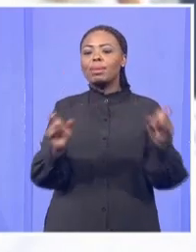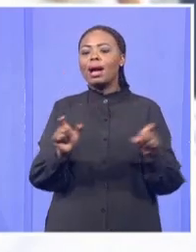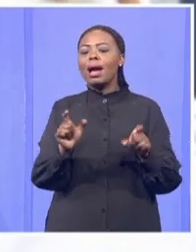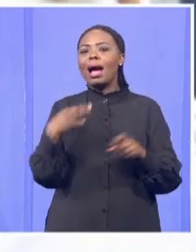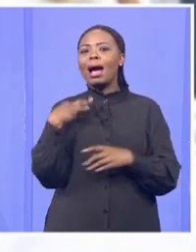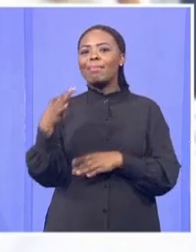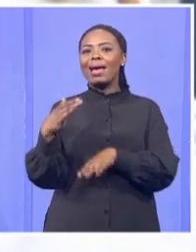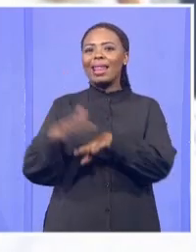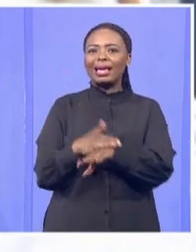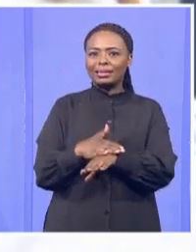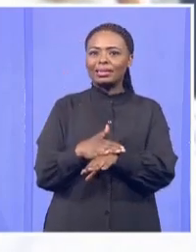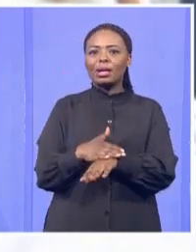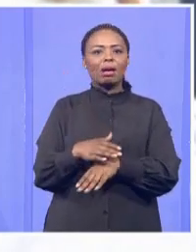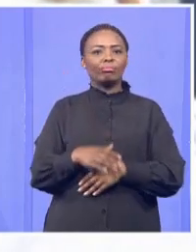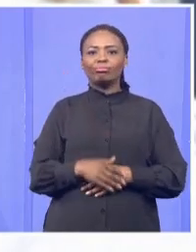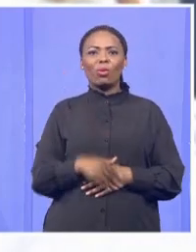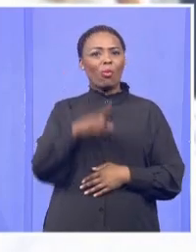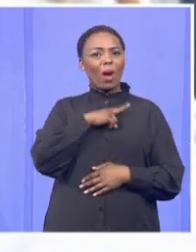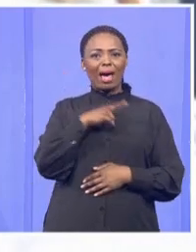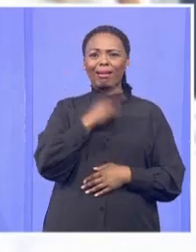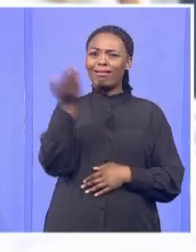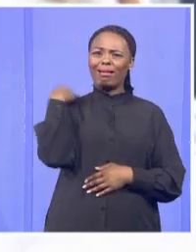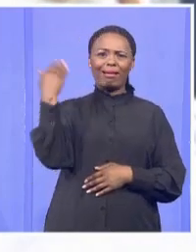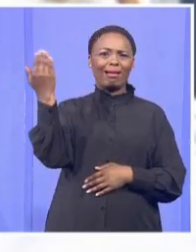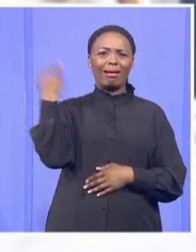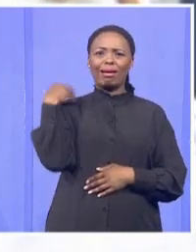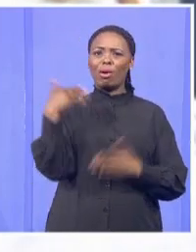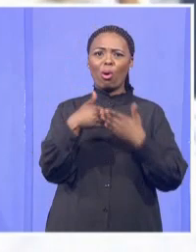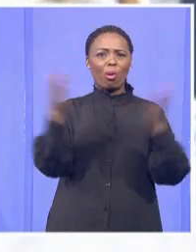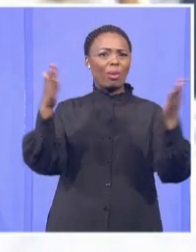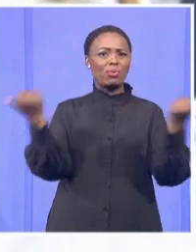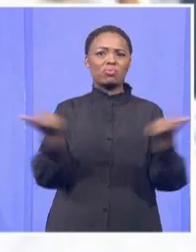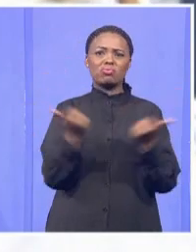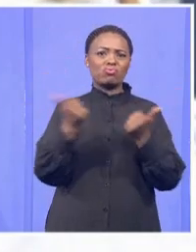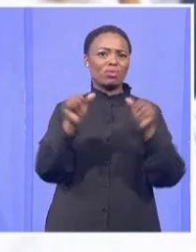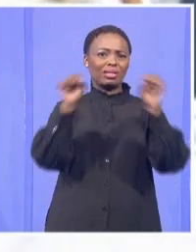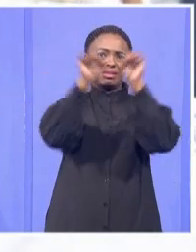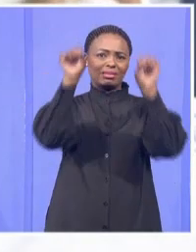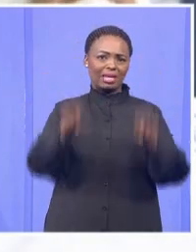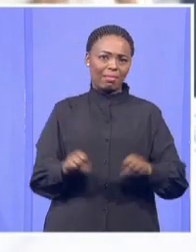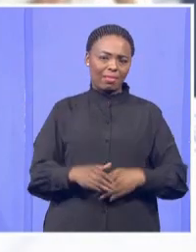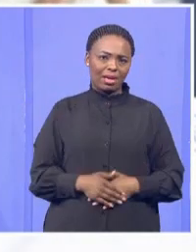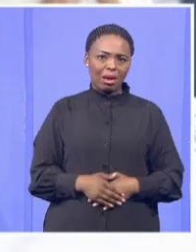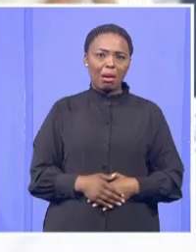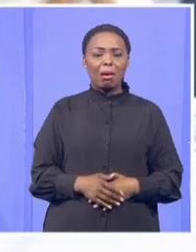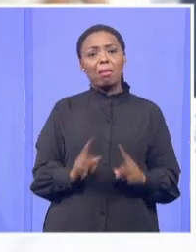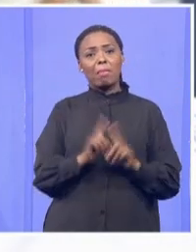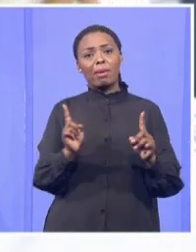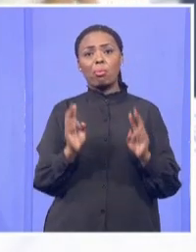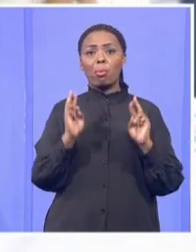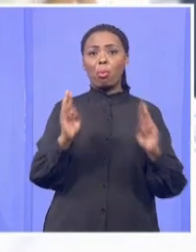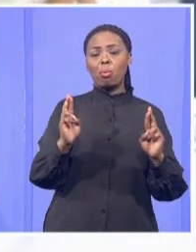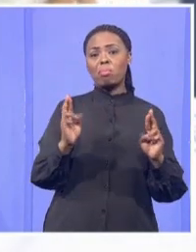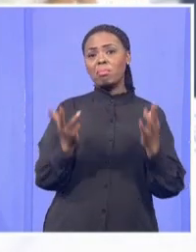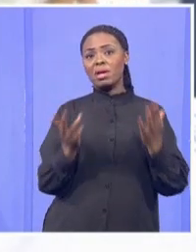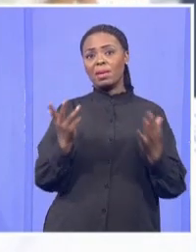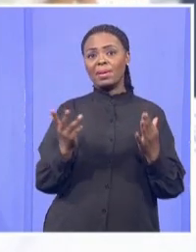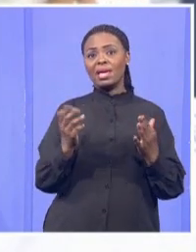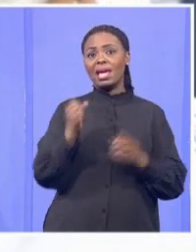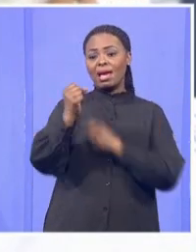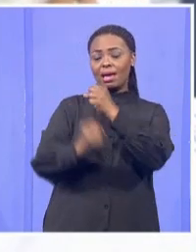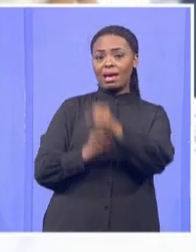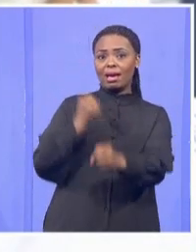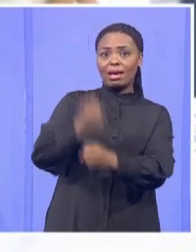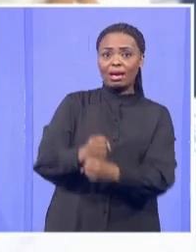was open for a long time. But hopefully in the new year, we may consider, given what may